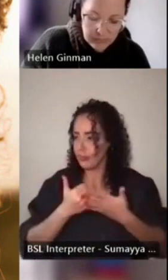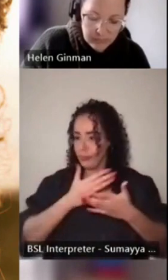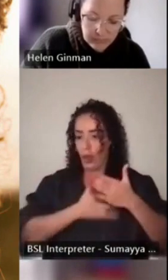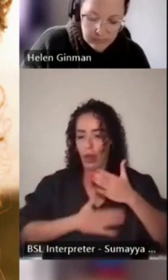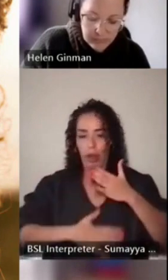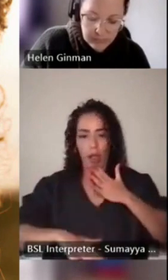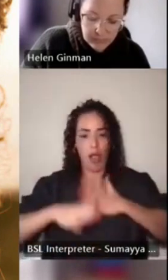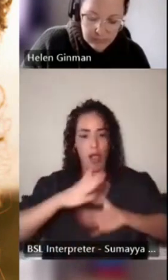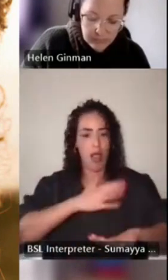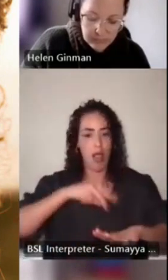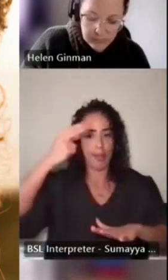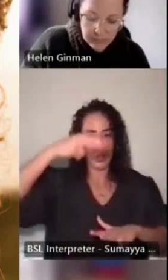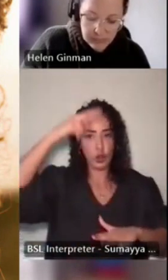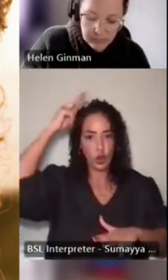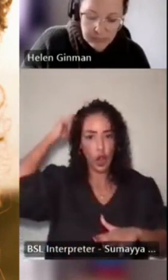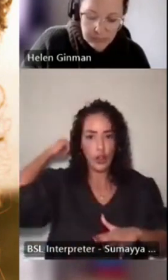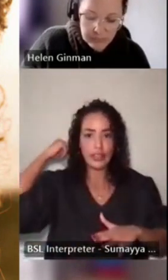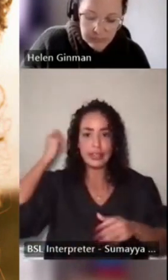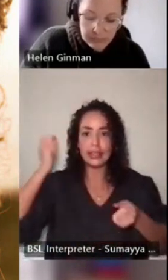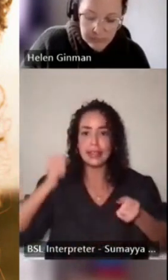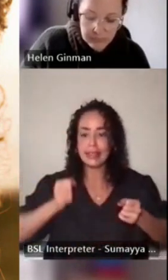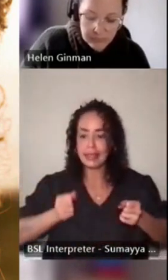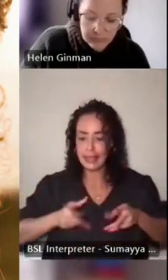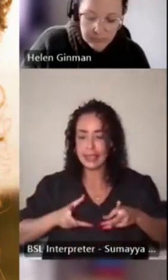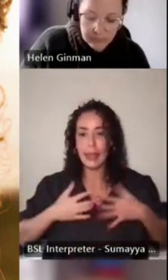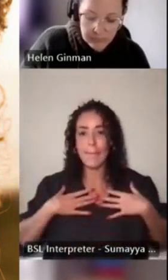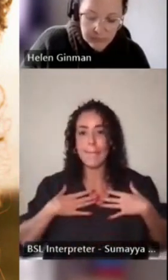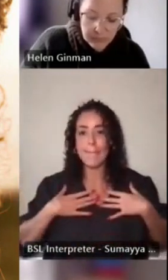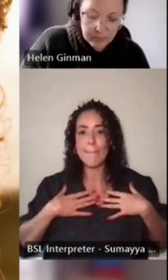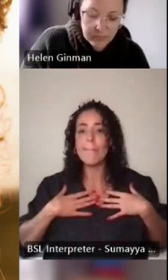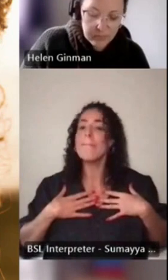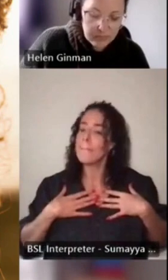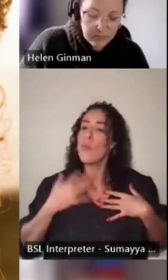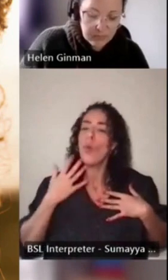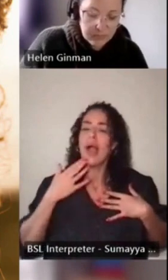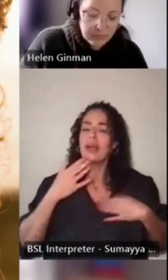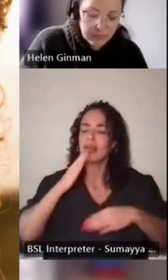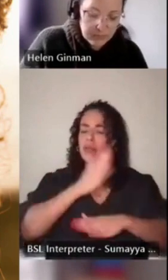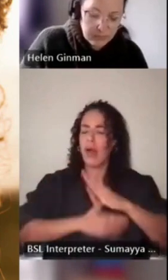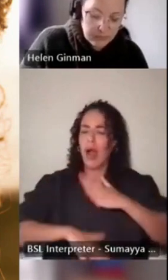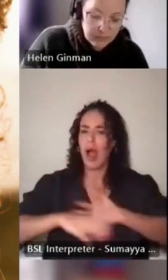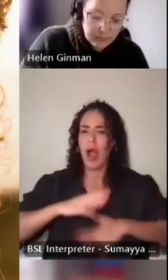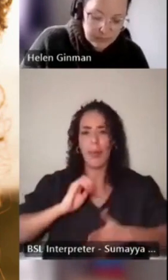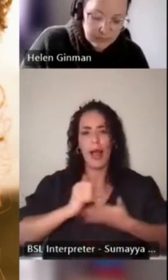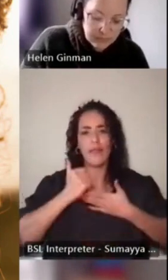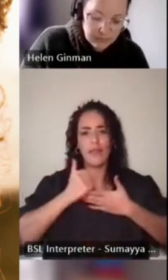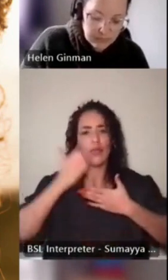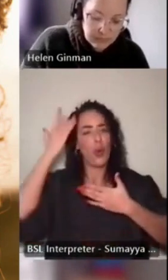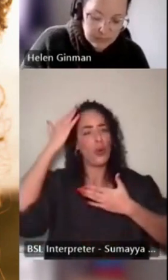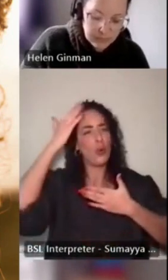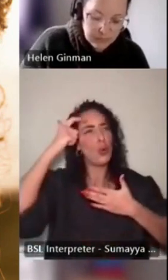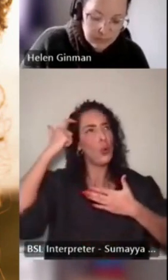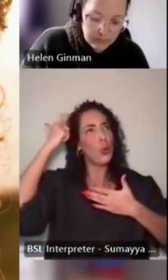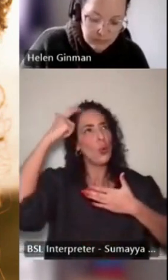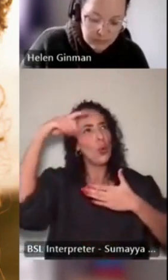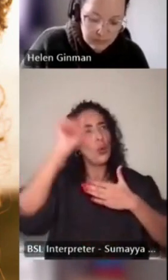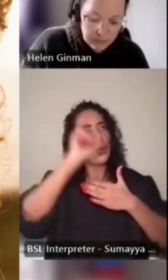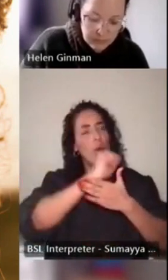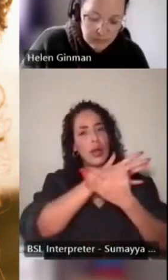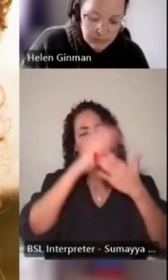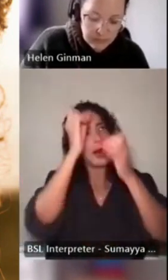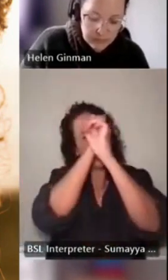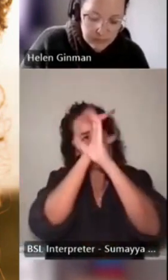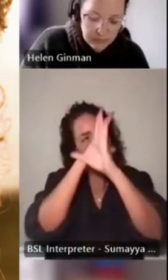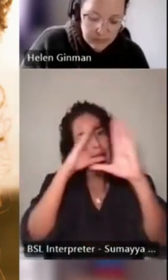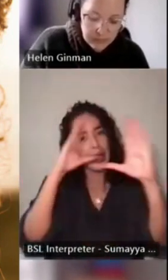system down. And when we've calmed down, that allows us to think a bit more clearly. And then before